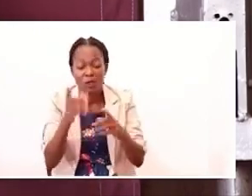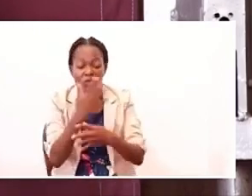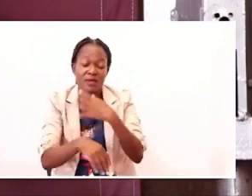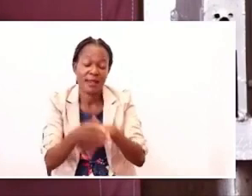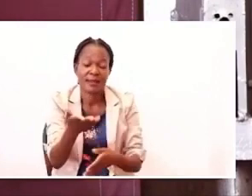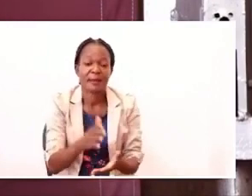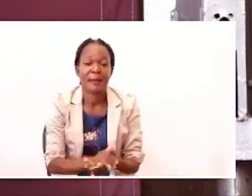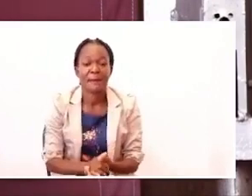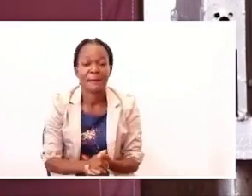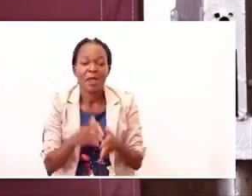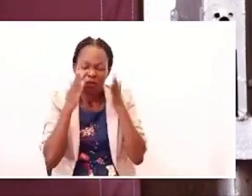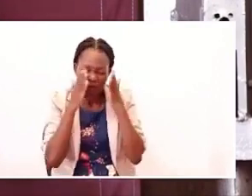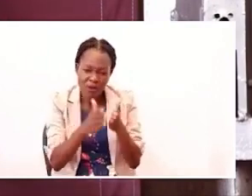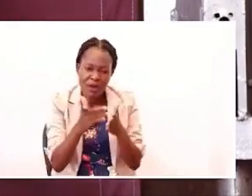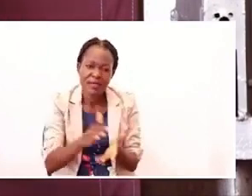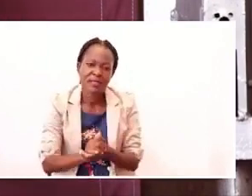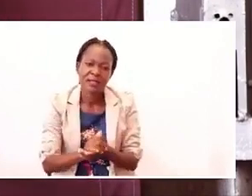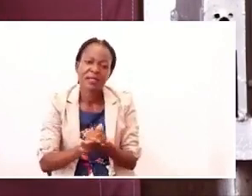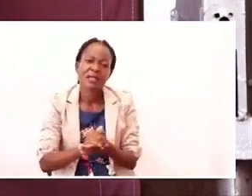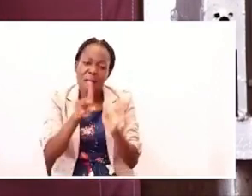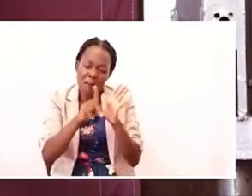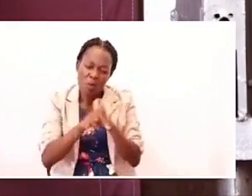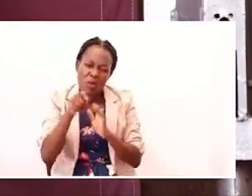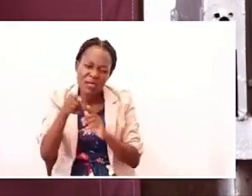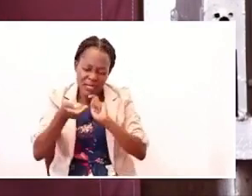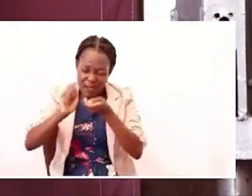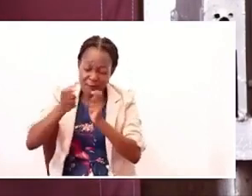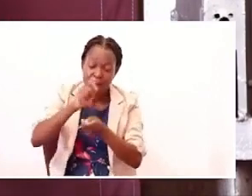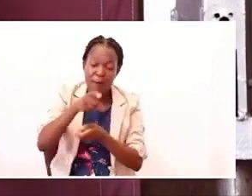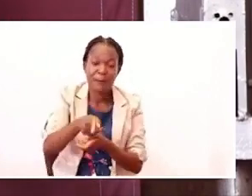The focus of the neoliberal policy reforms